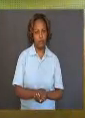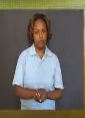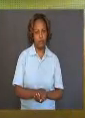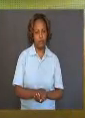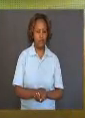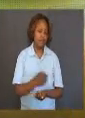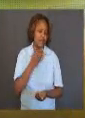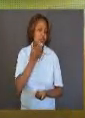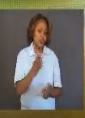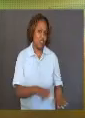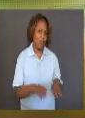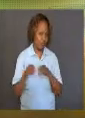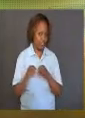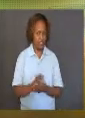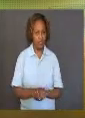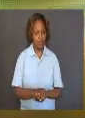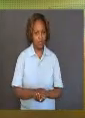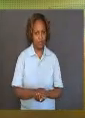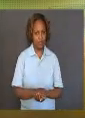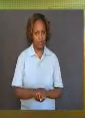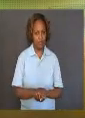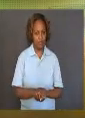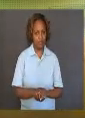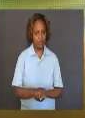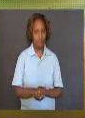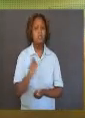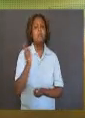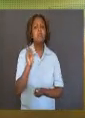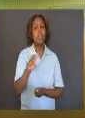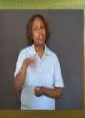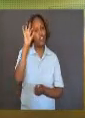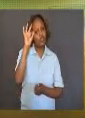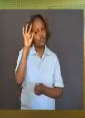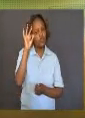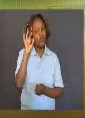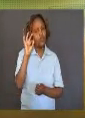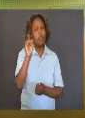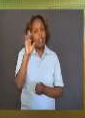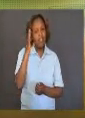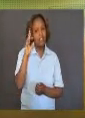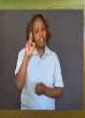Well, students, what did you think those benefits might be?